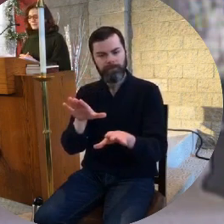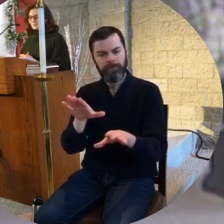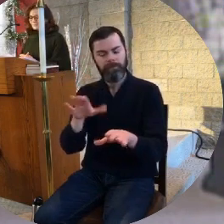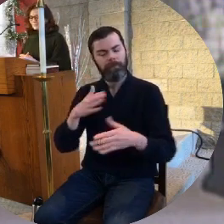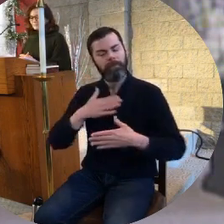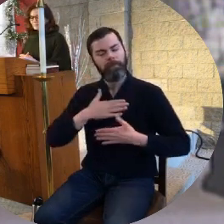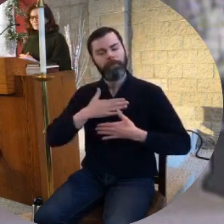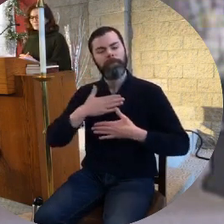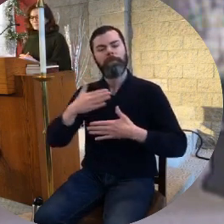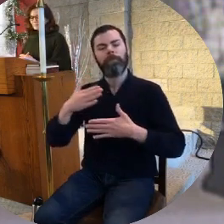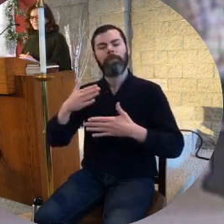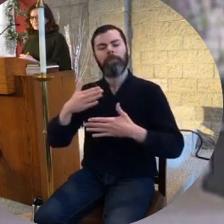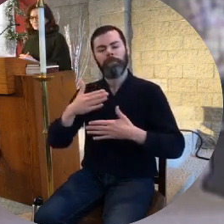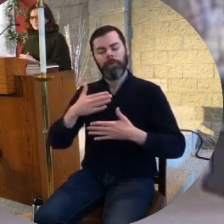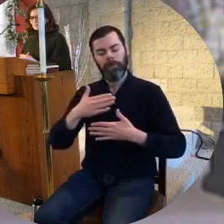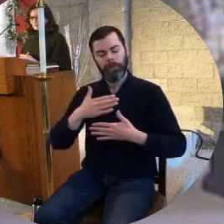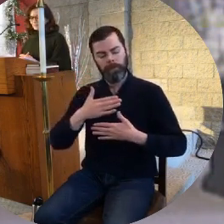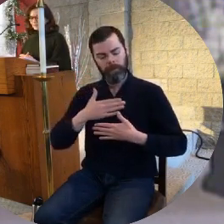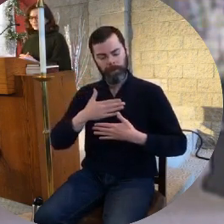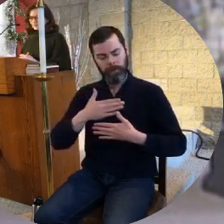now.